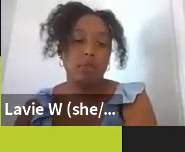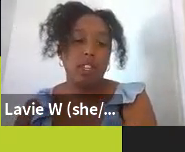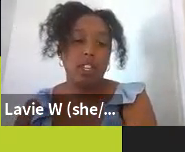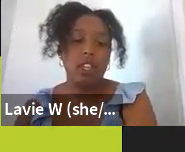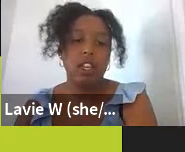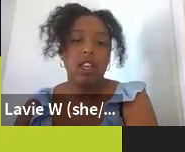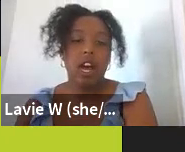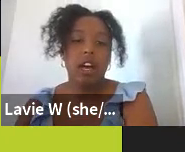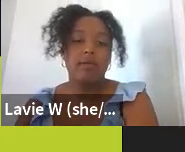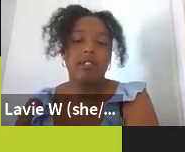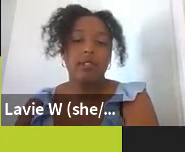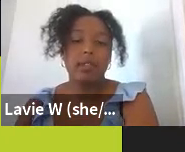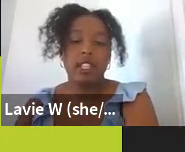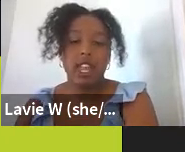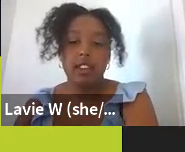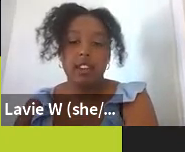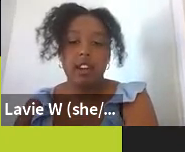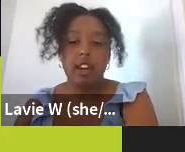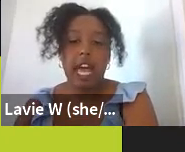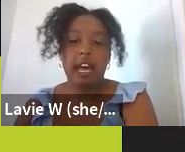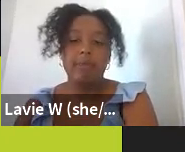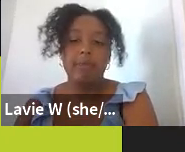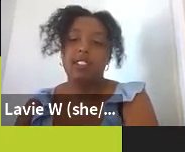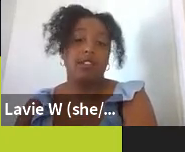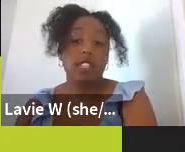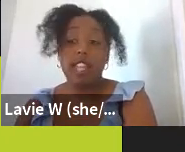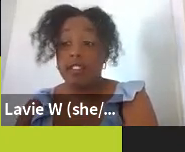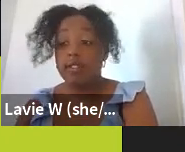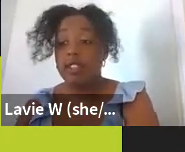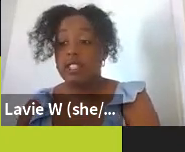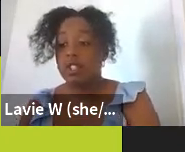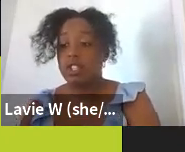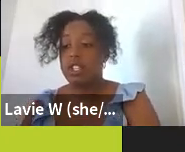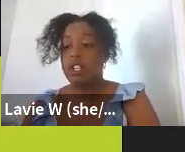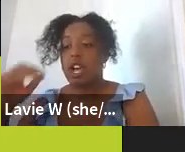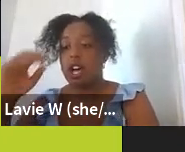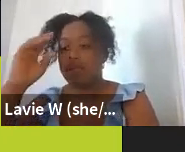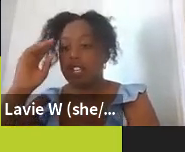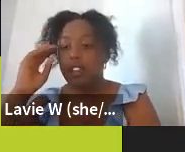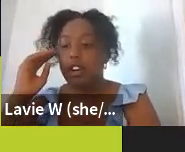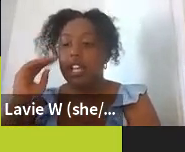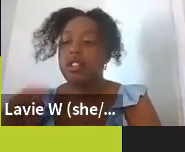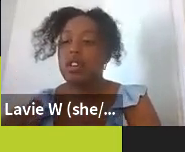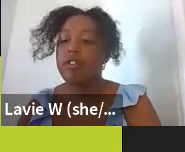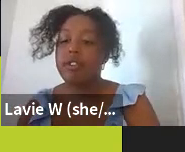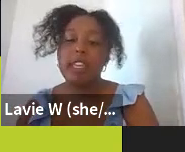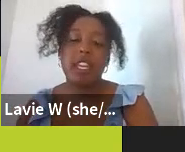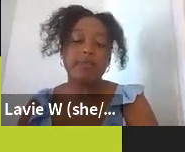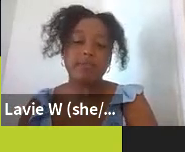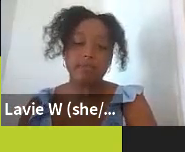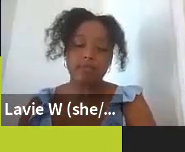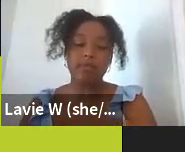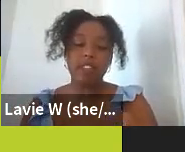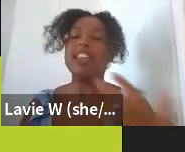a community to be together and to live essentially together. And so for